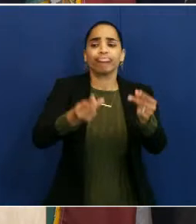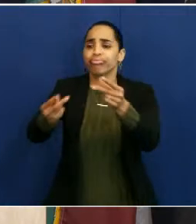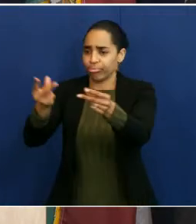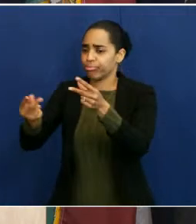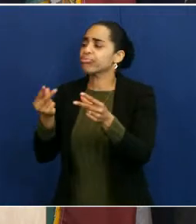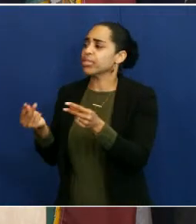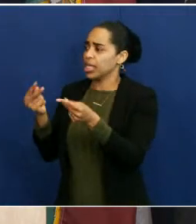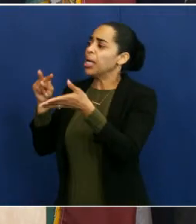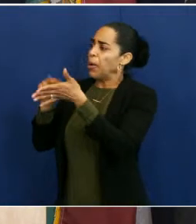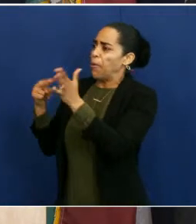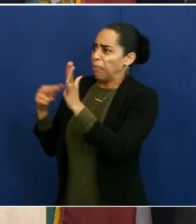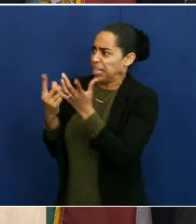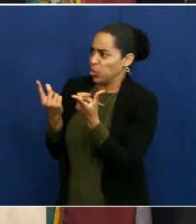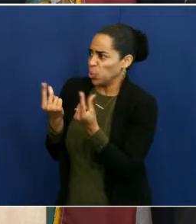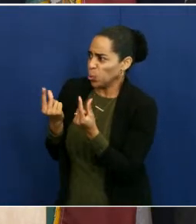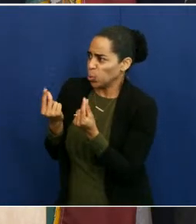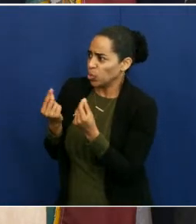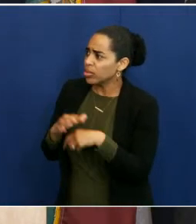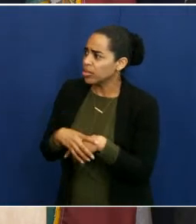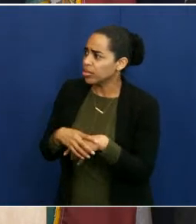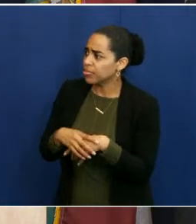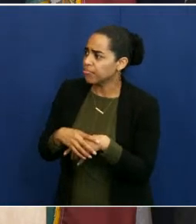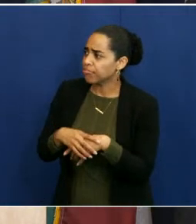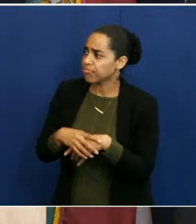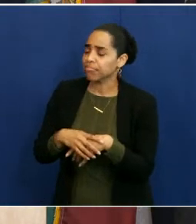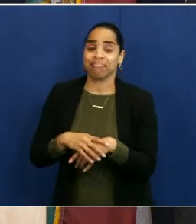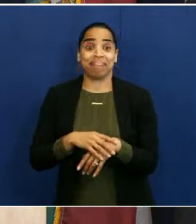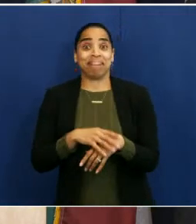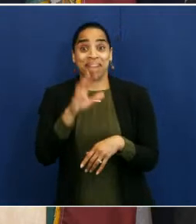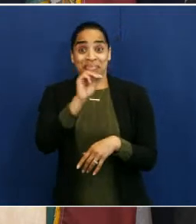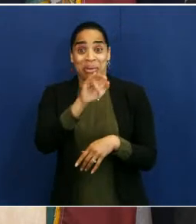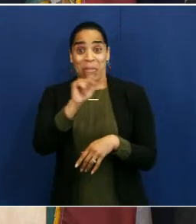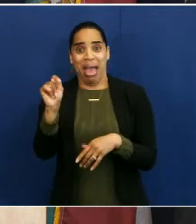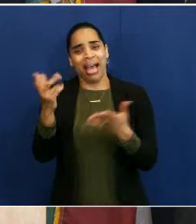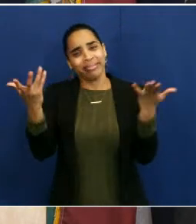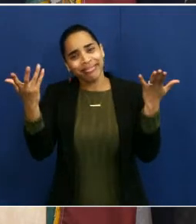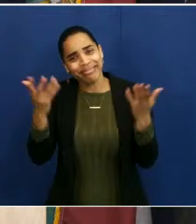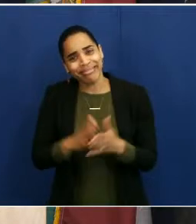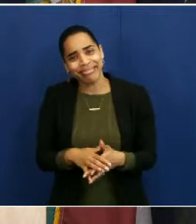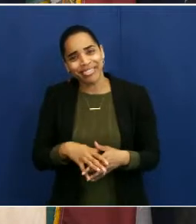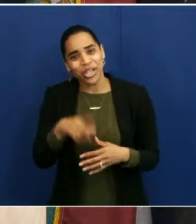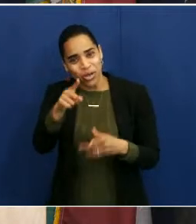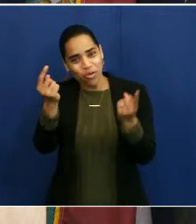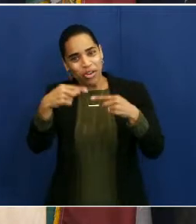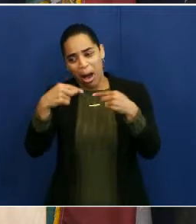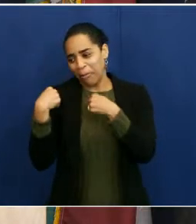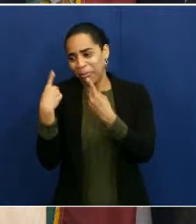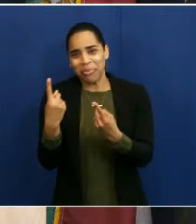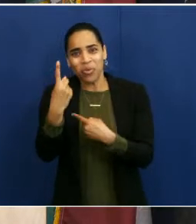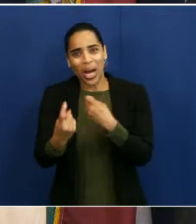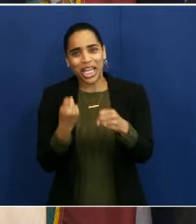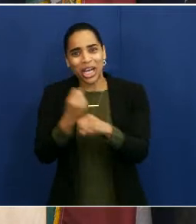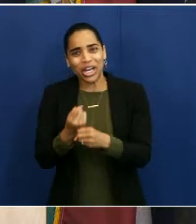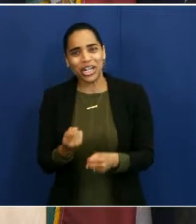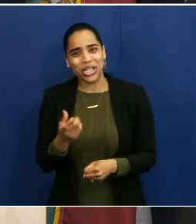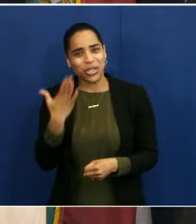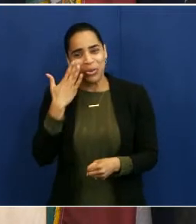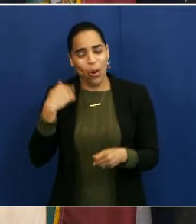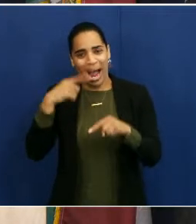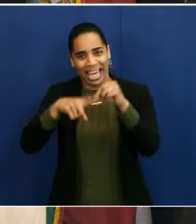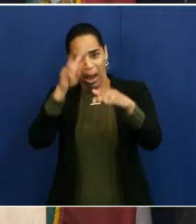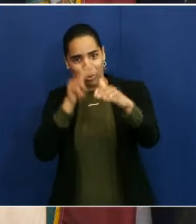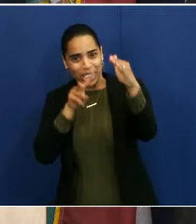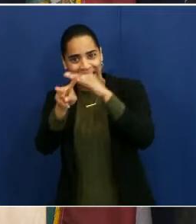what sort of happens once we reach that point? Matt, come on now. You've been doing this for a year. We haven't been predicting the future for a year. I'm not going to start